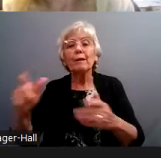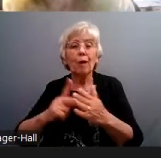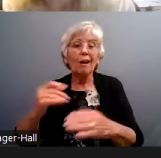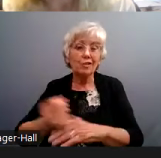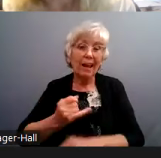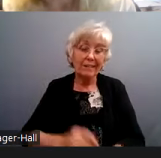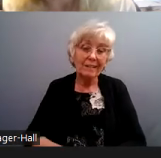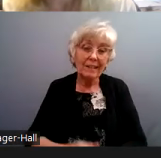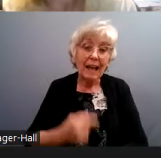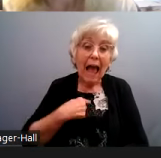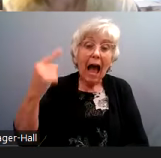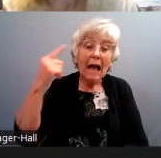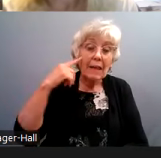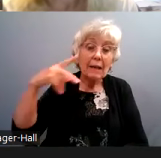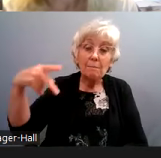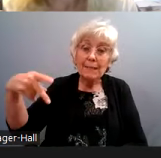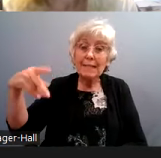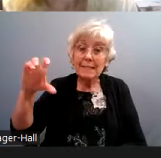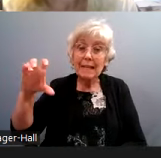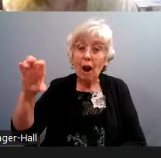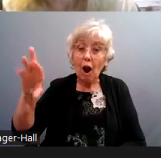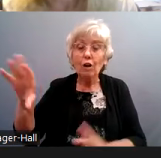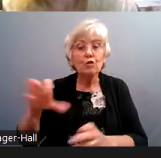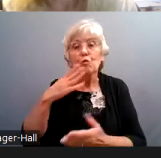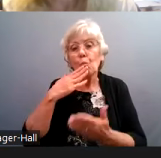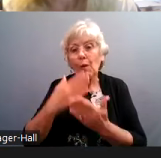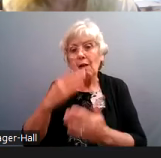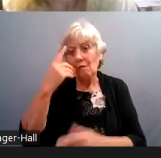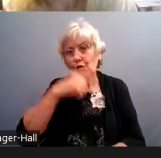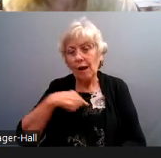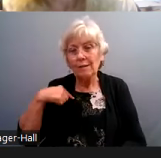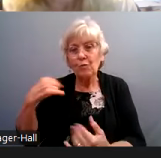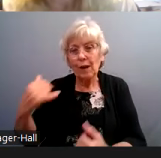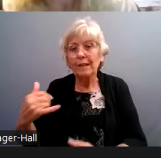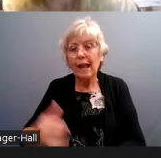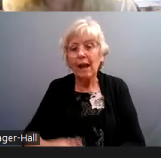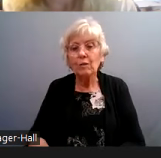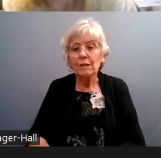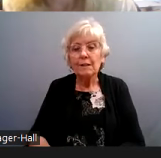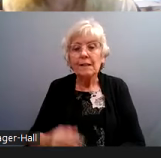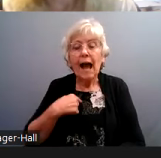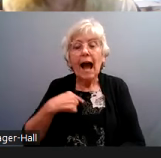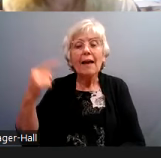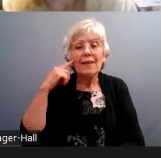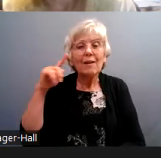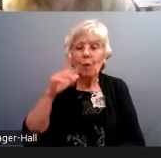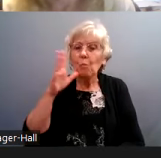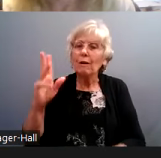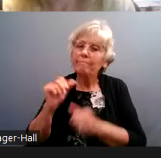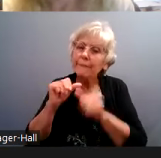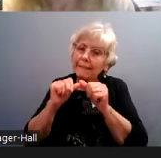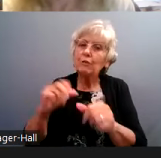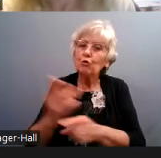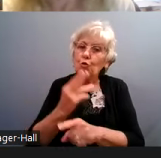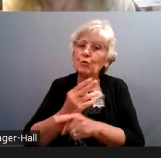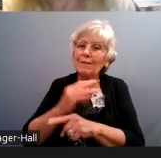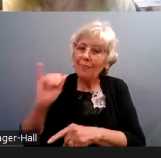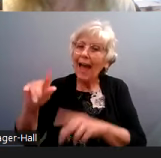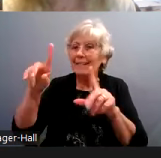think the PCR has been doing well for us right now. So I think that's what we're sticking with right now.